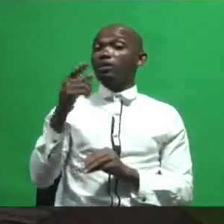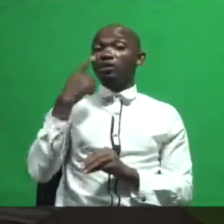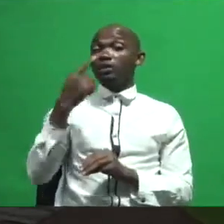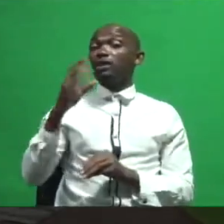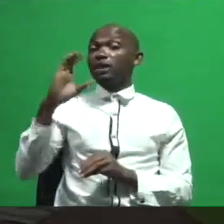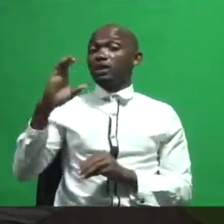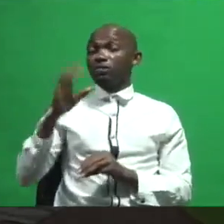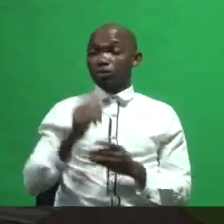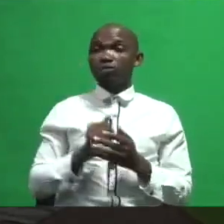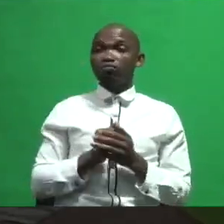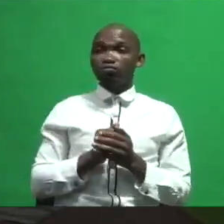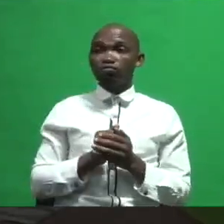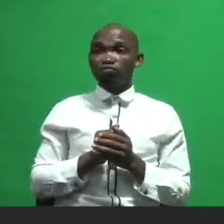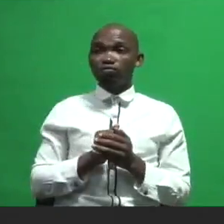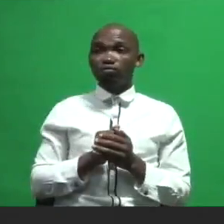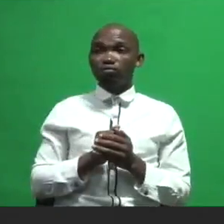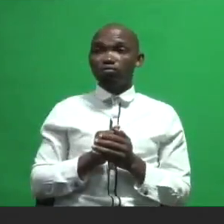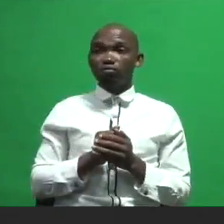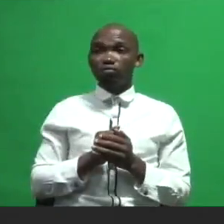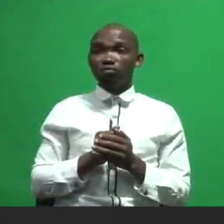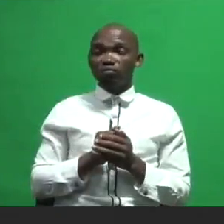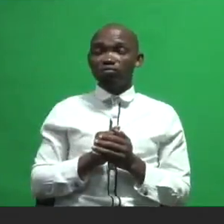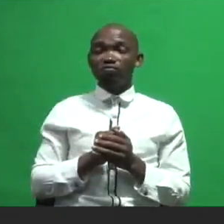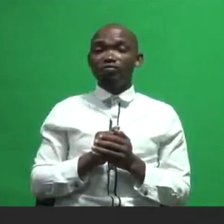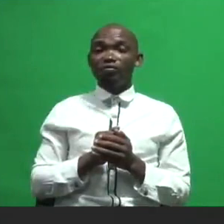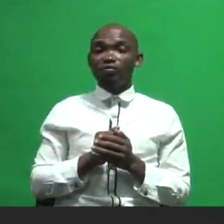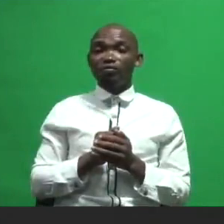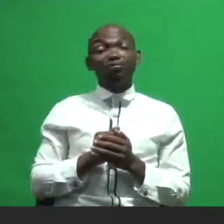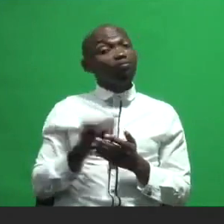The same carbon. Okay.